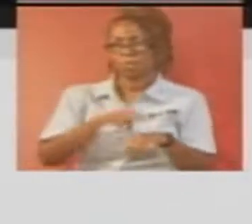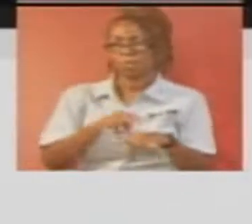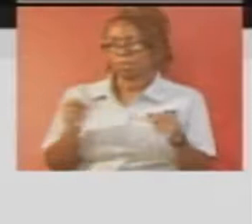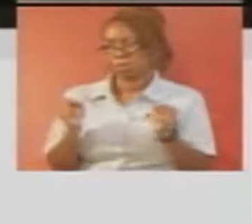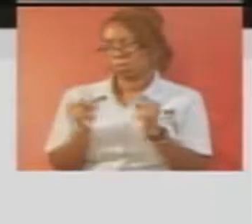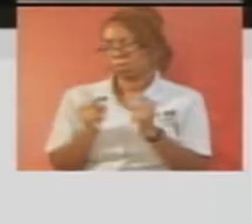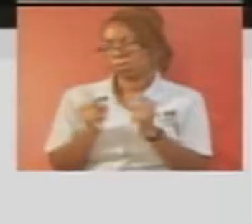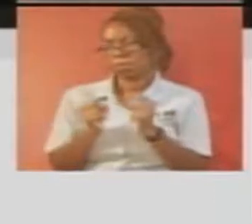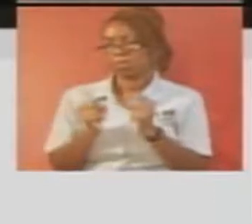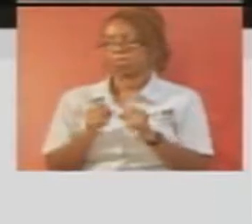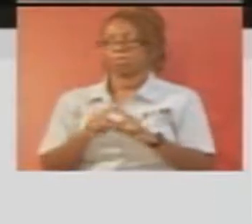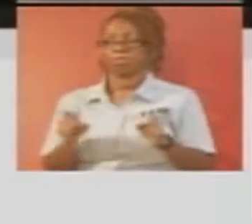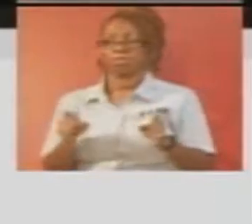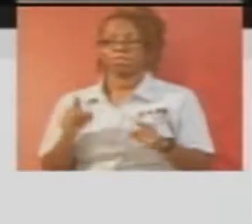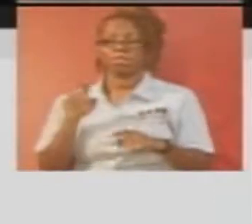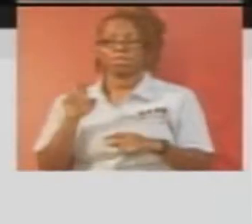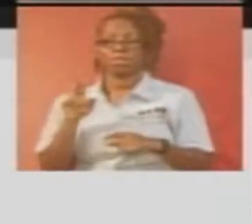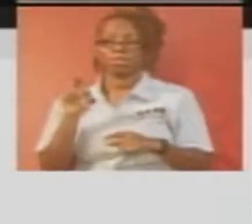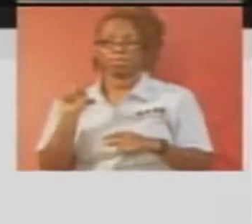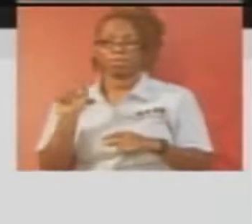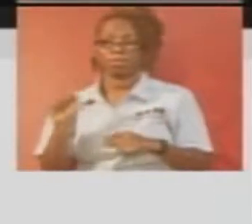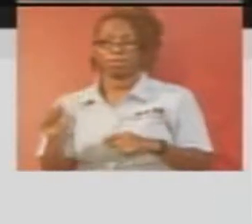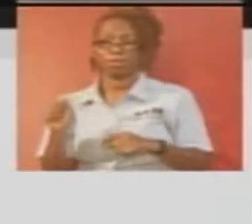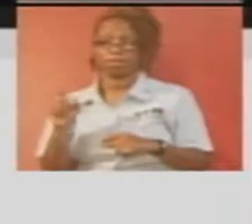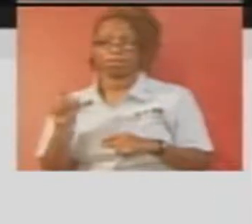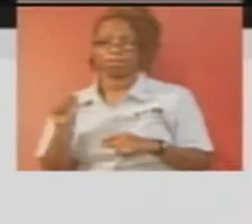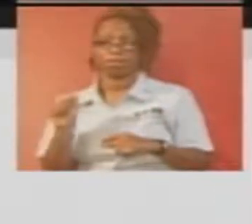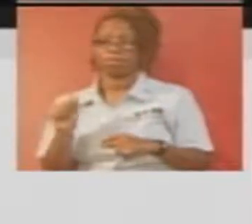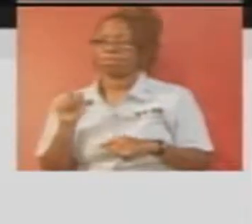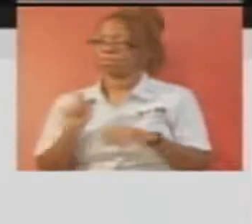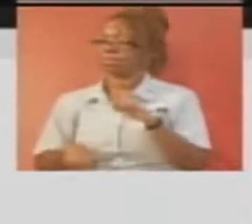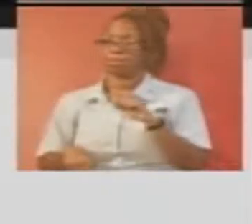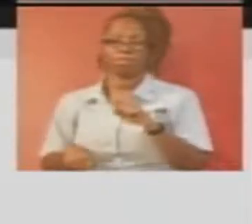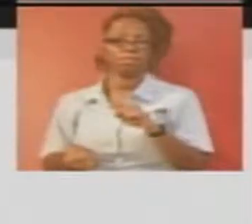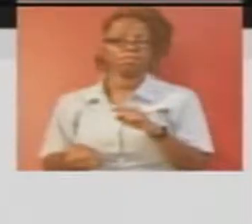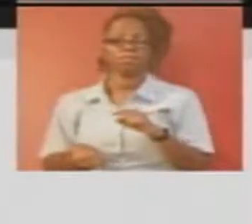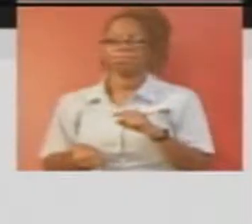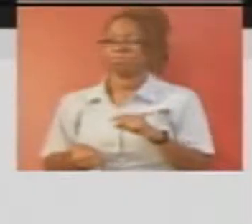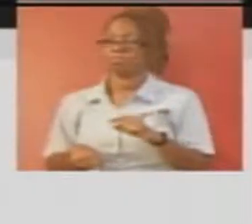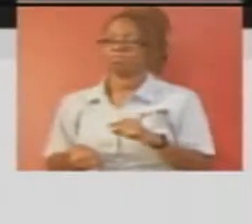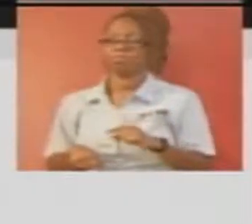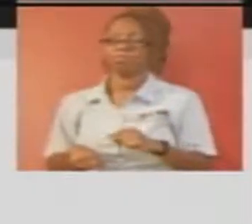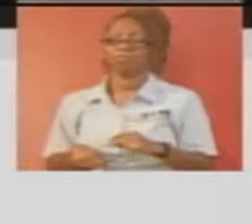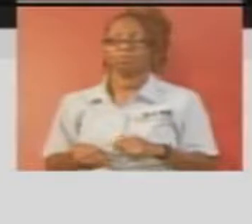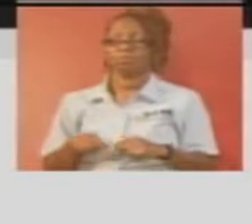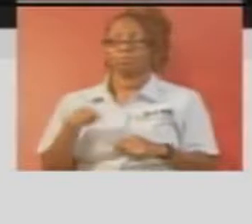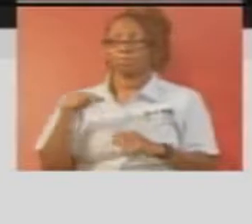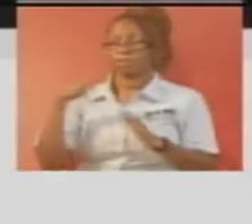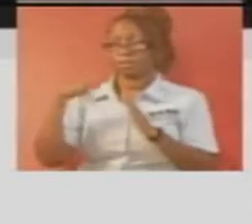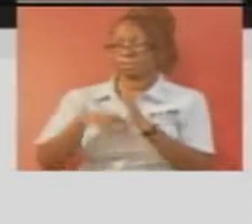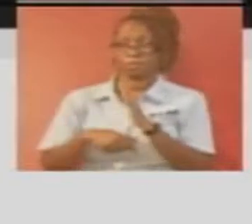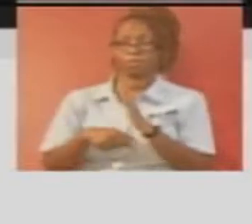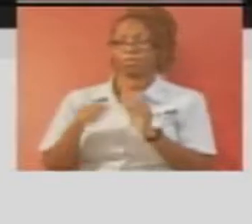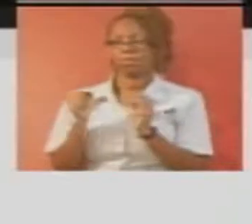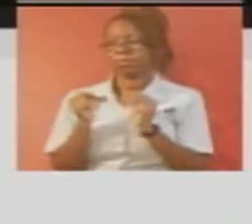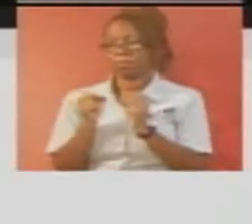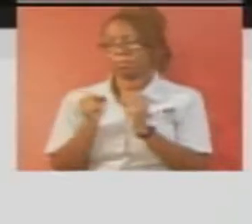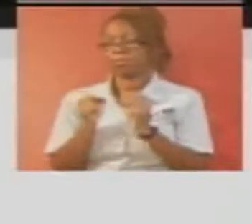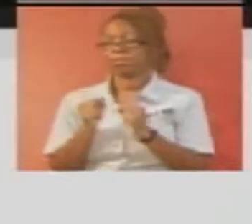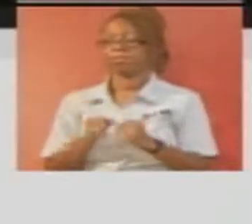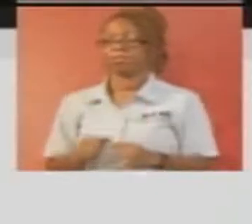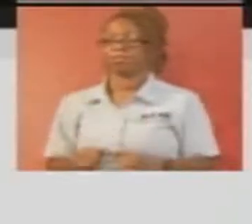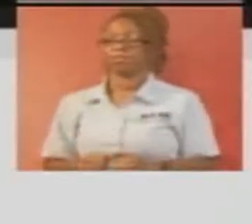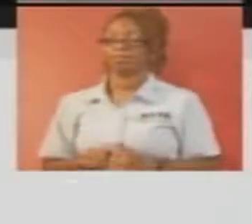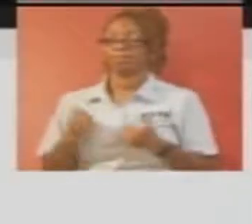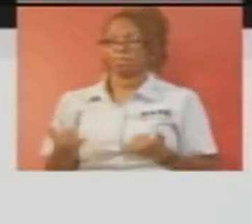want to reiterate that none of these candidate vaccines have completed their phase 3 trials. So we have to wait